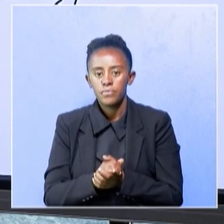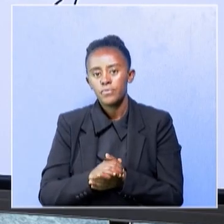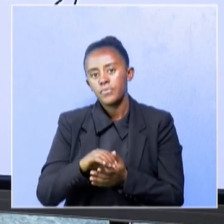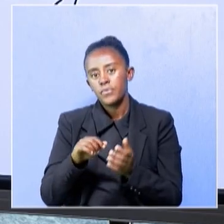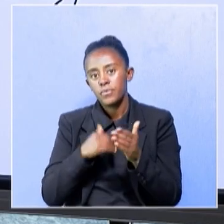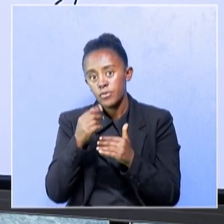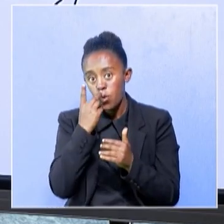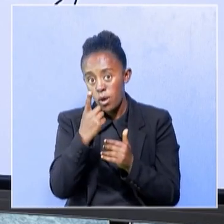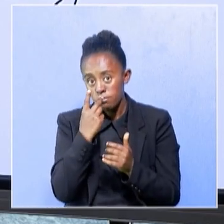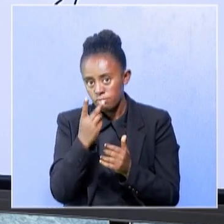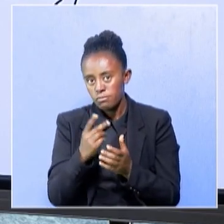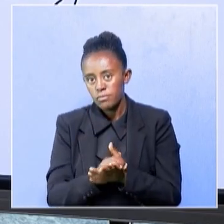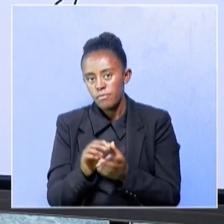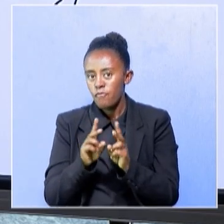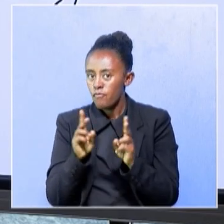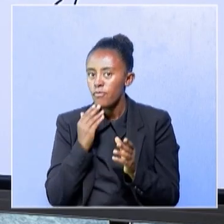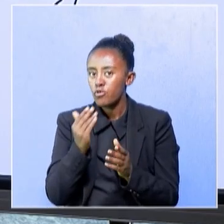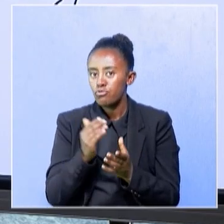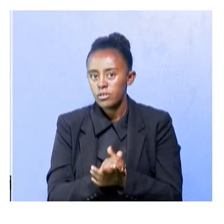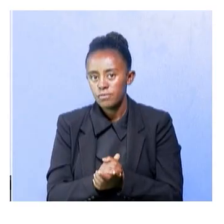one. That is very good.